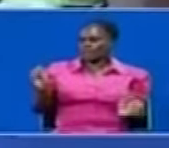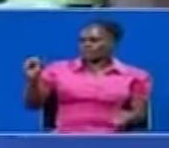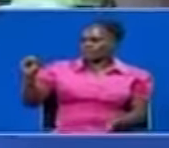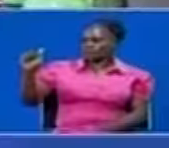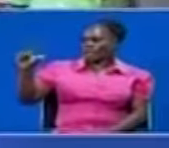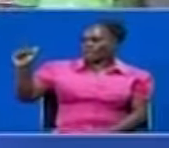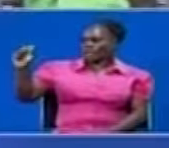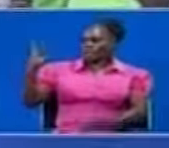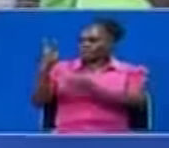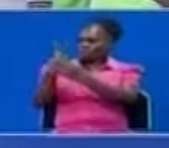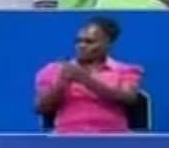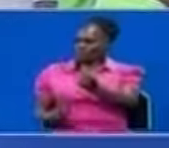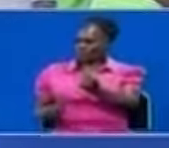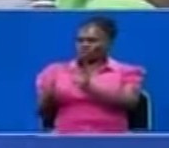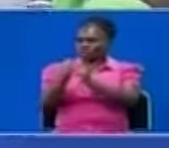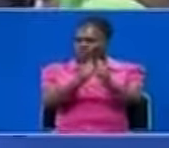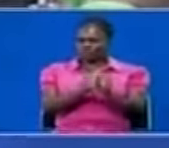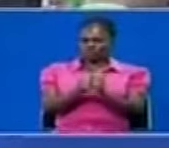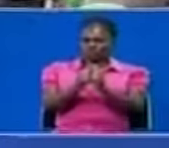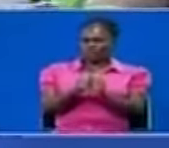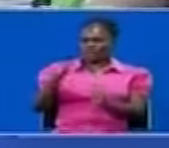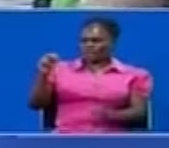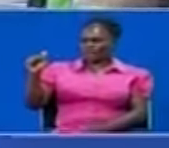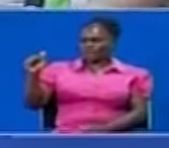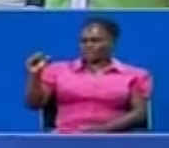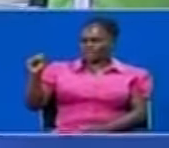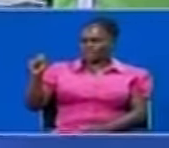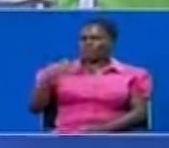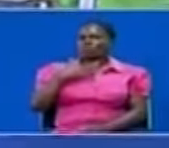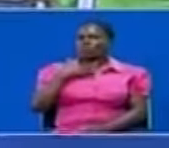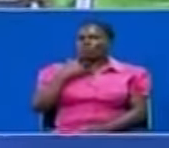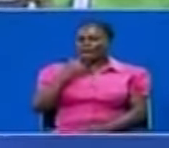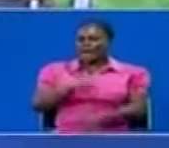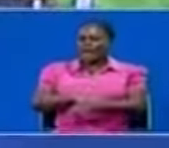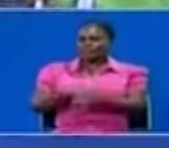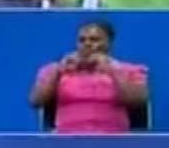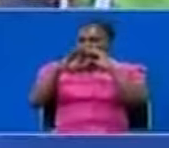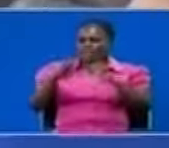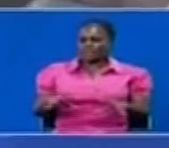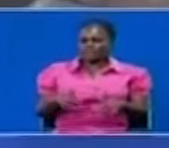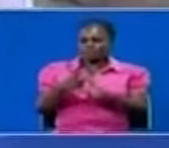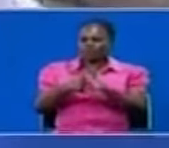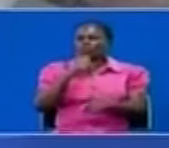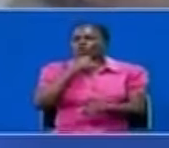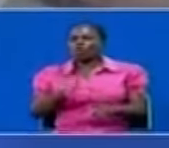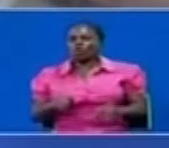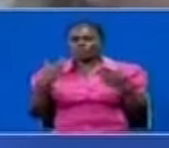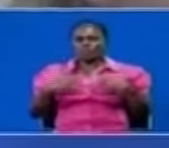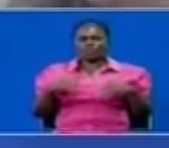Salat. The two, together with the 4 NASA principals, sought the blessings of some Kipsigis elder. Isaac